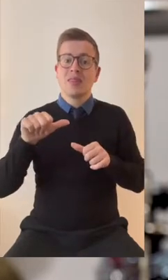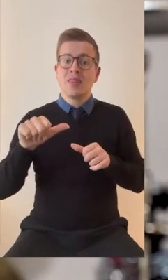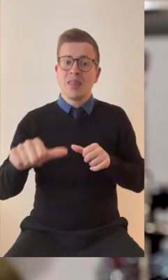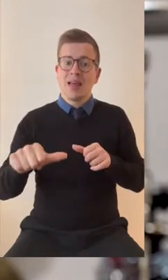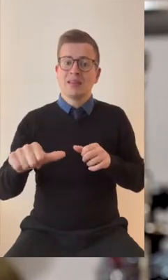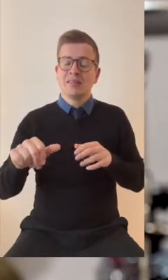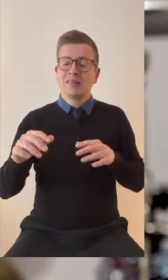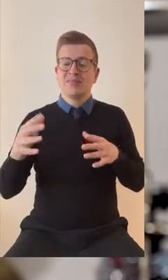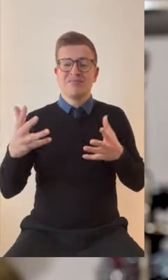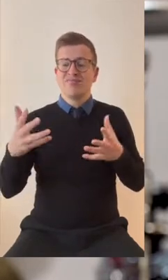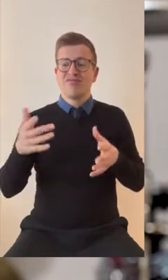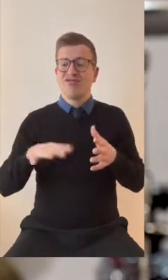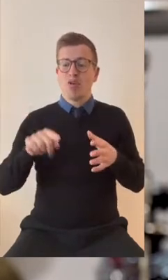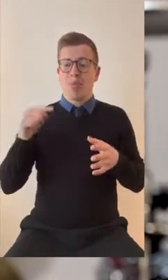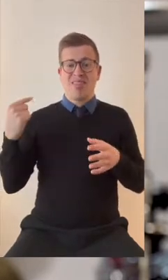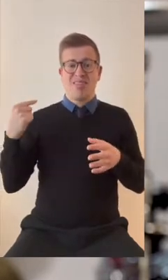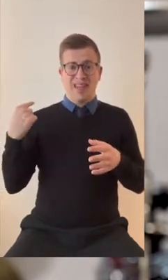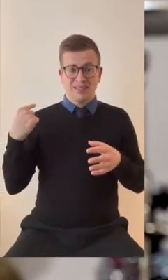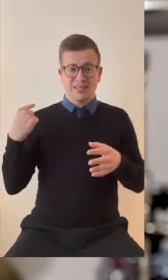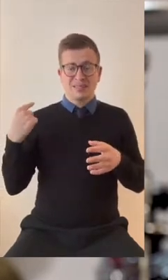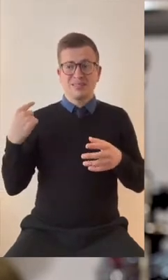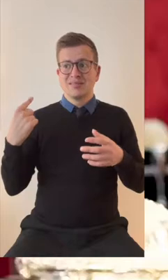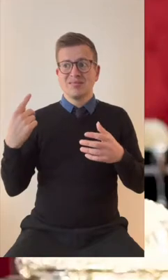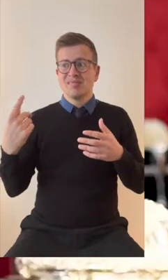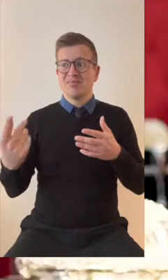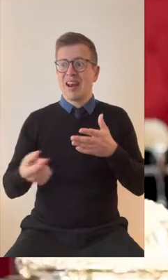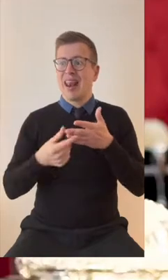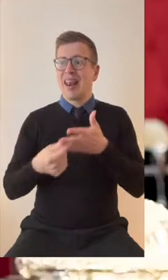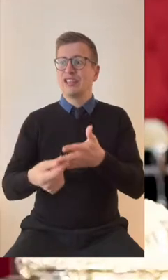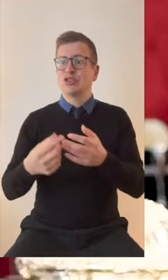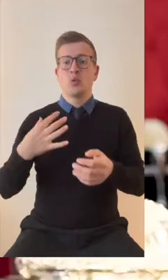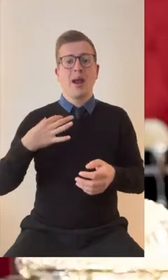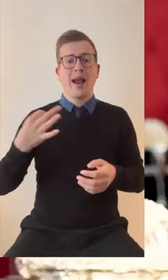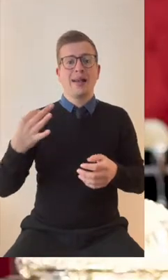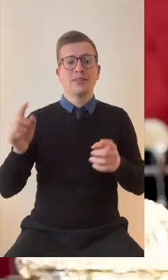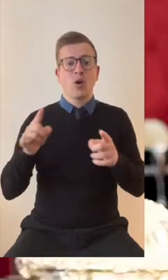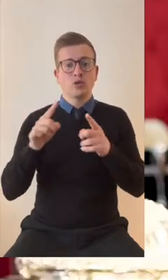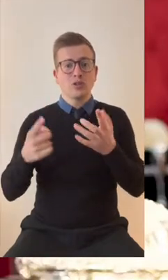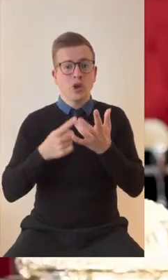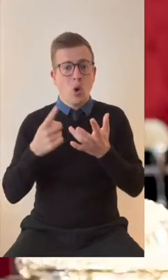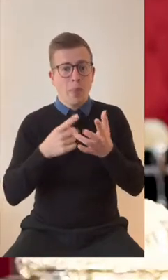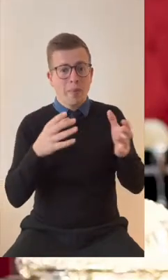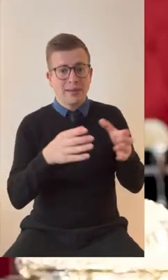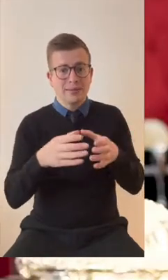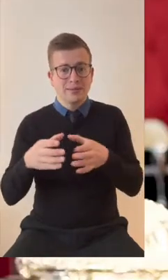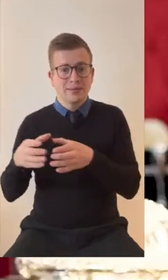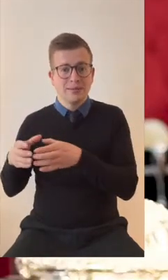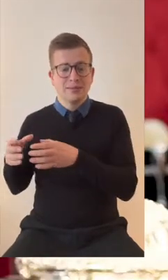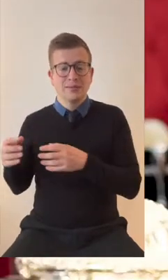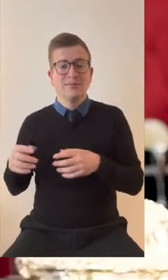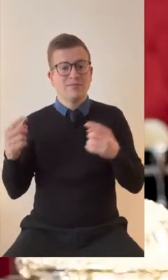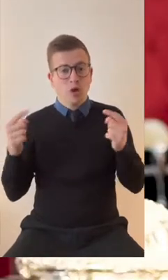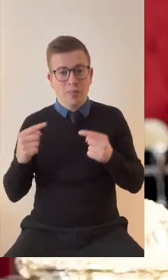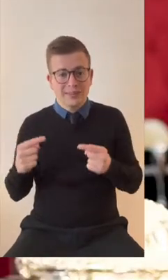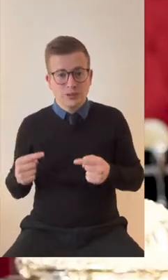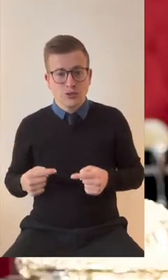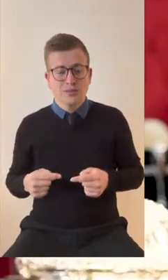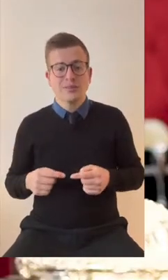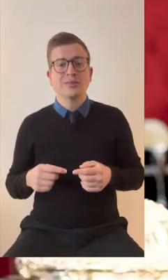and then. From that, it then sort of led to guest conducting other bands, you know, doing